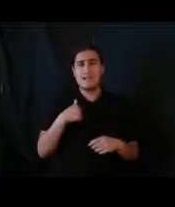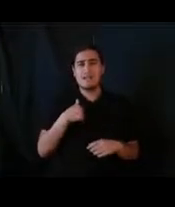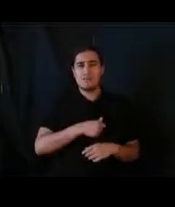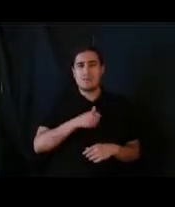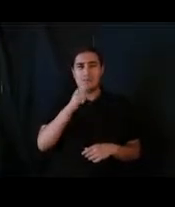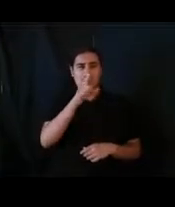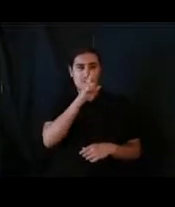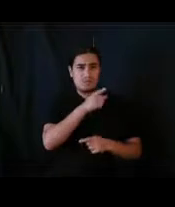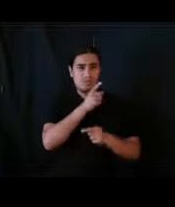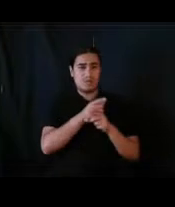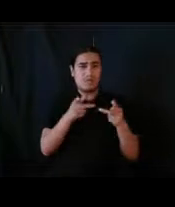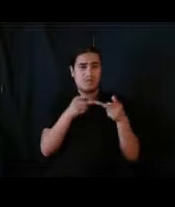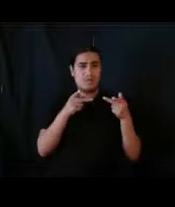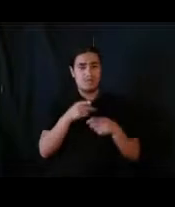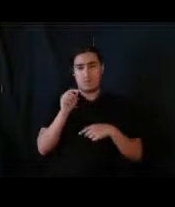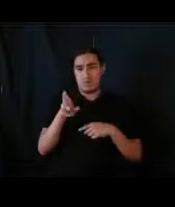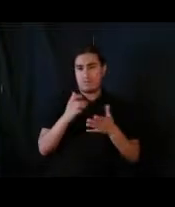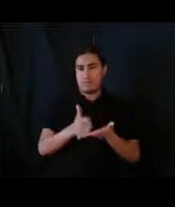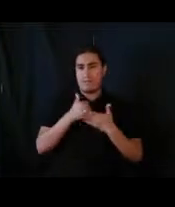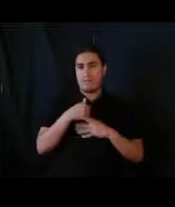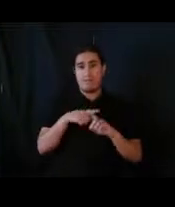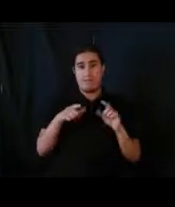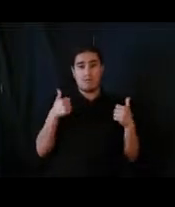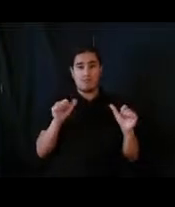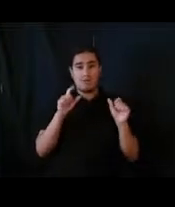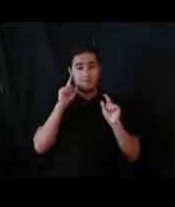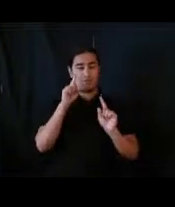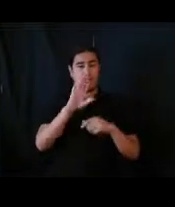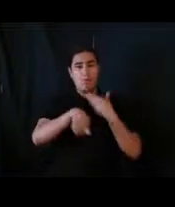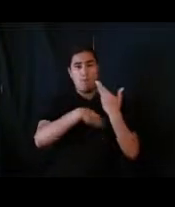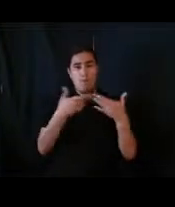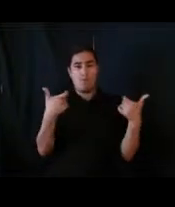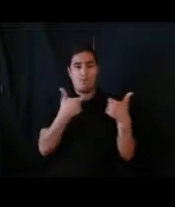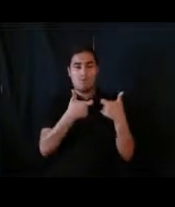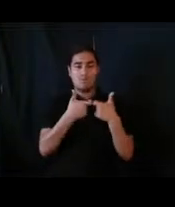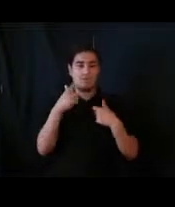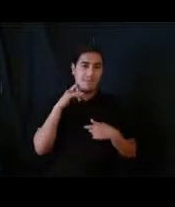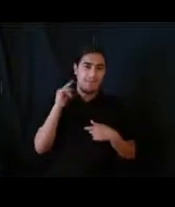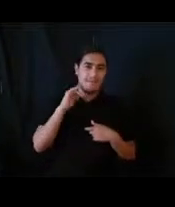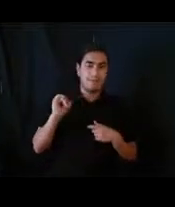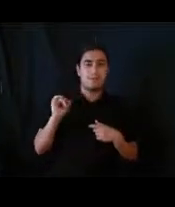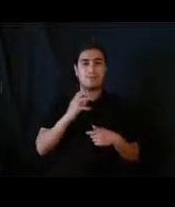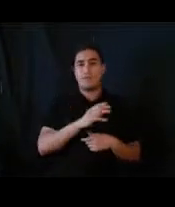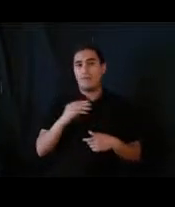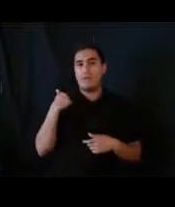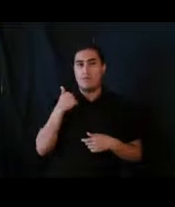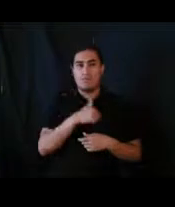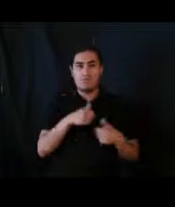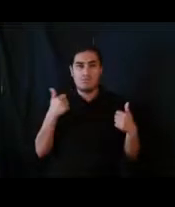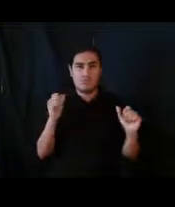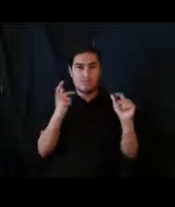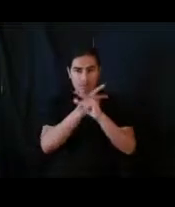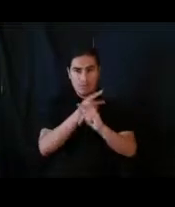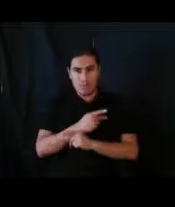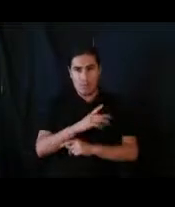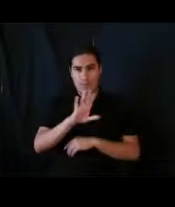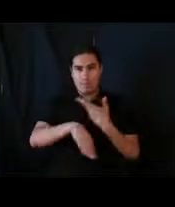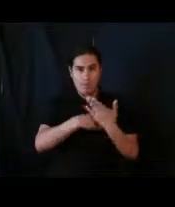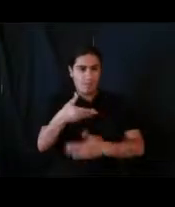maybe you can point me in the right direction so as we move to an all-electric california and we're trying to figure out where we find all this